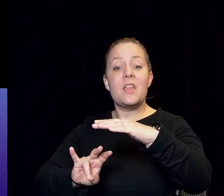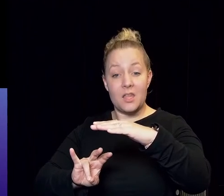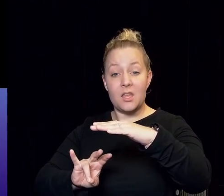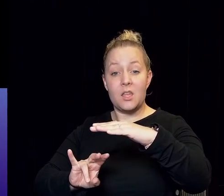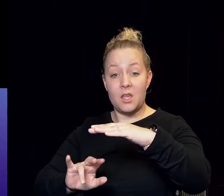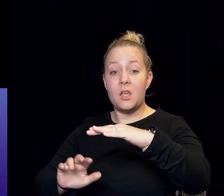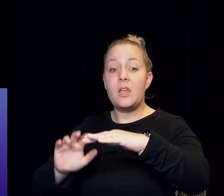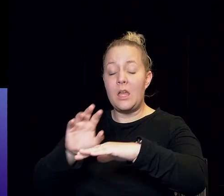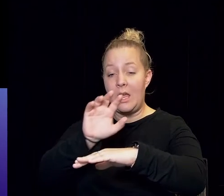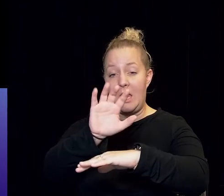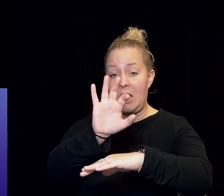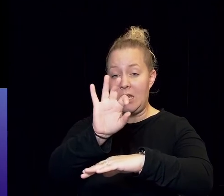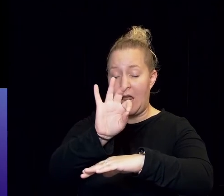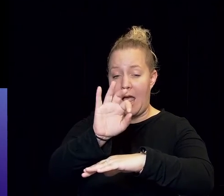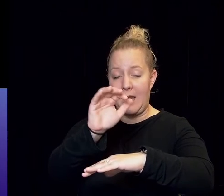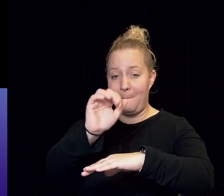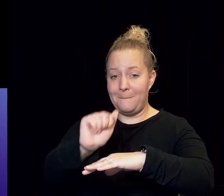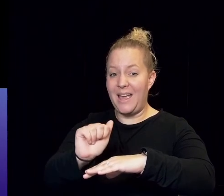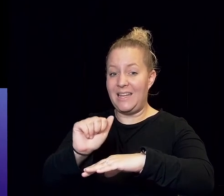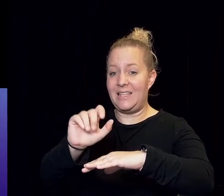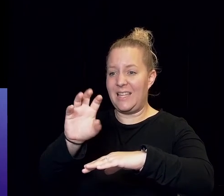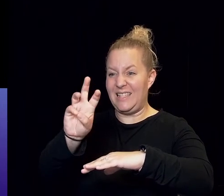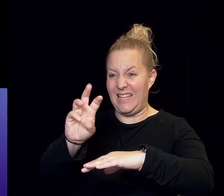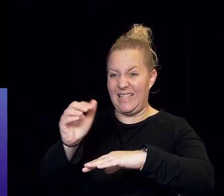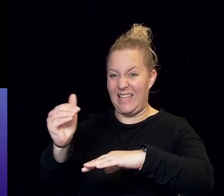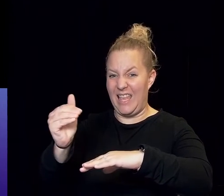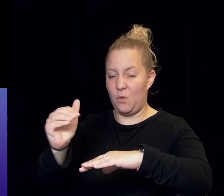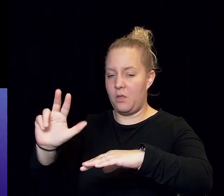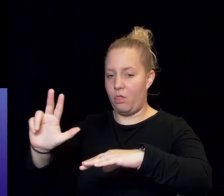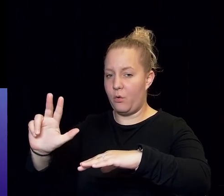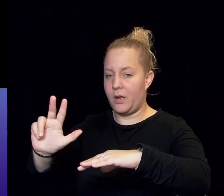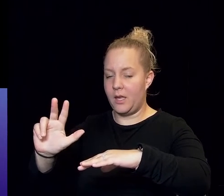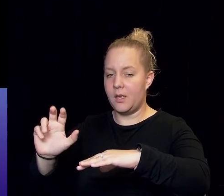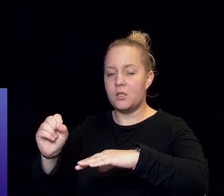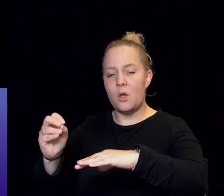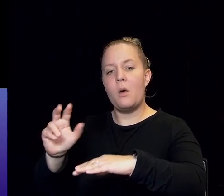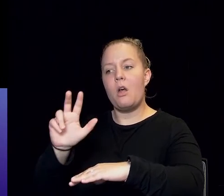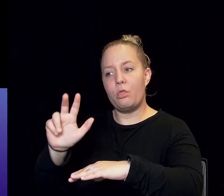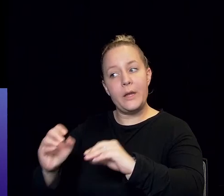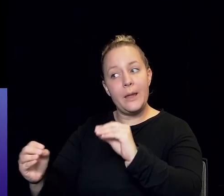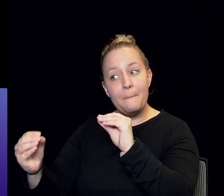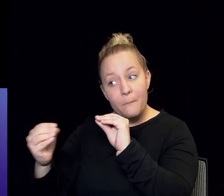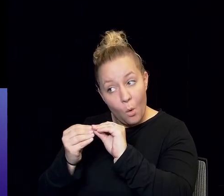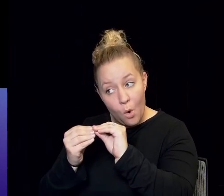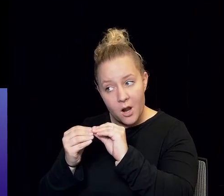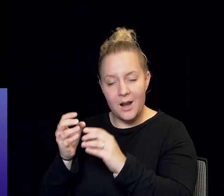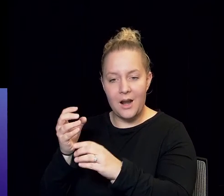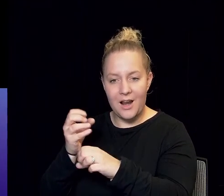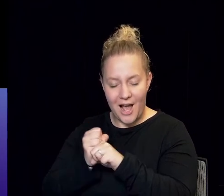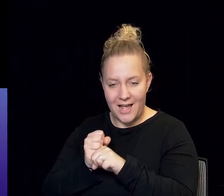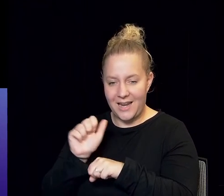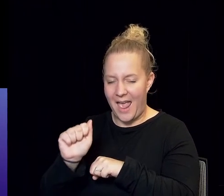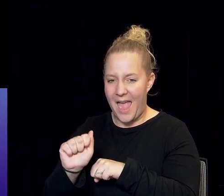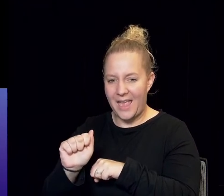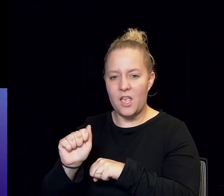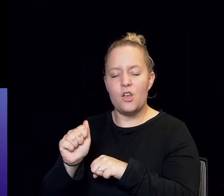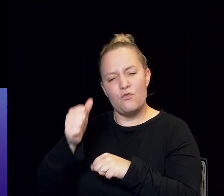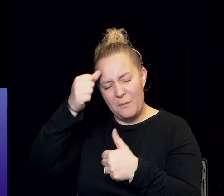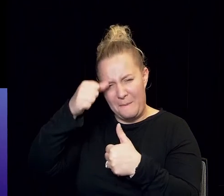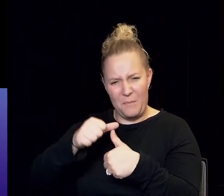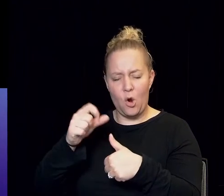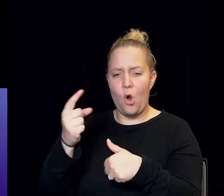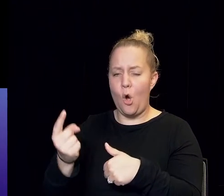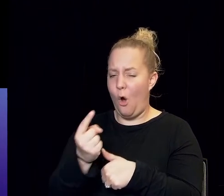So 3 more students got an A. But don't forget, we always want to write it in simplest form.